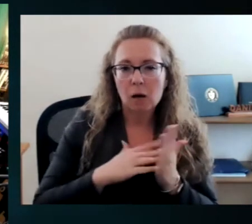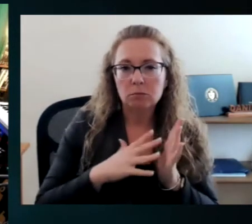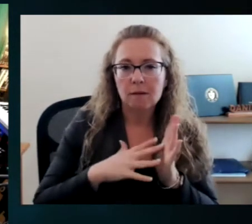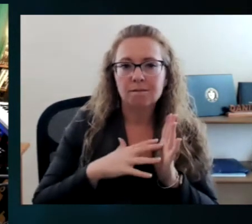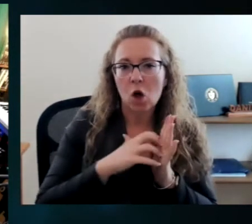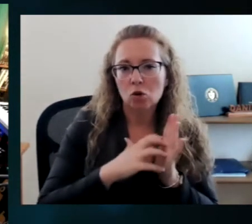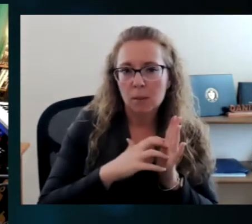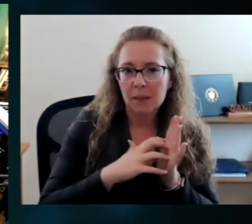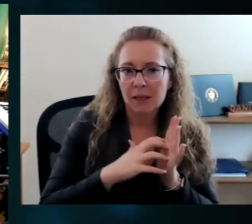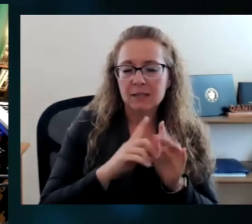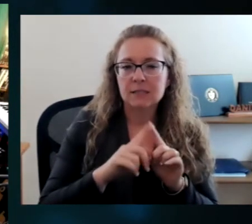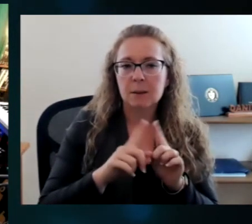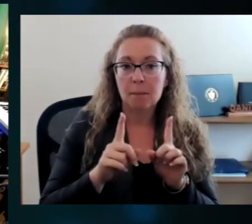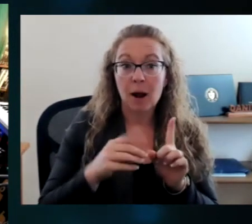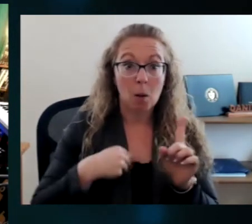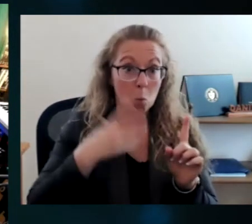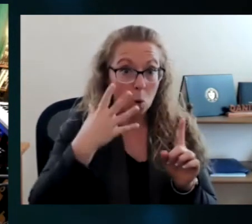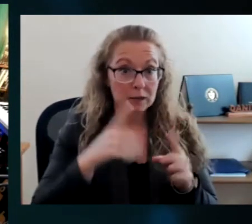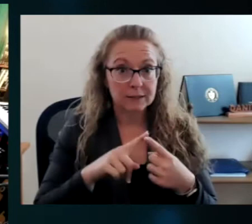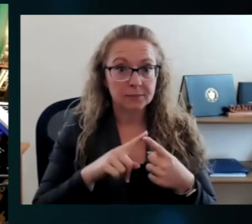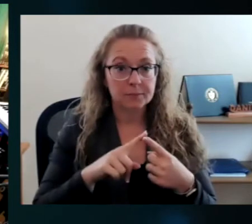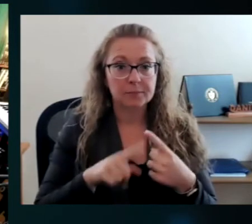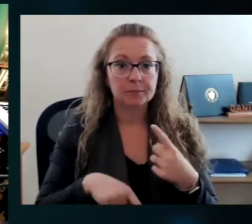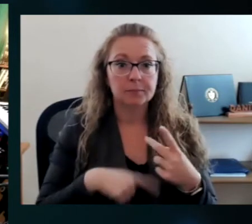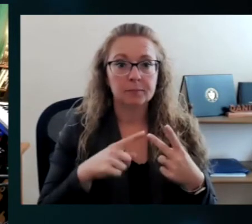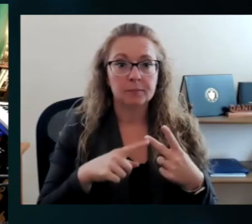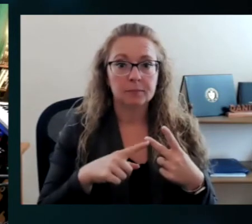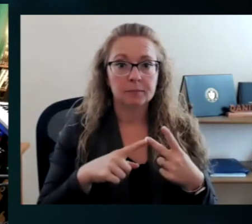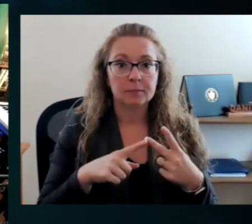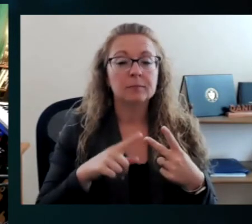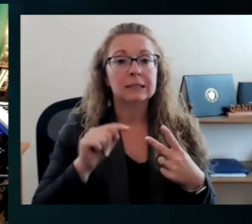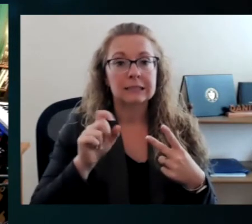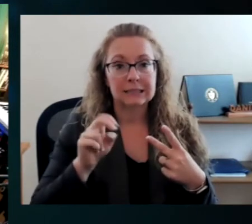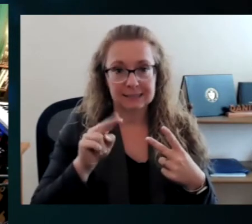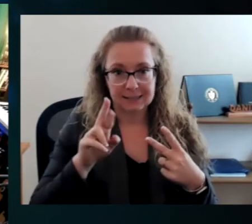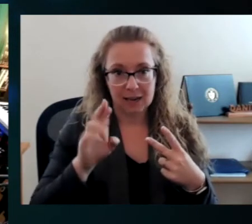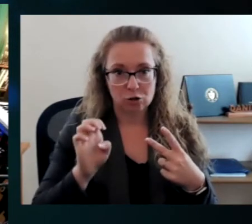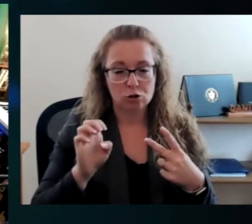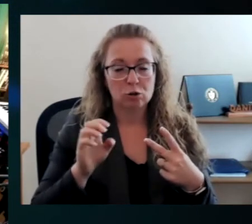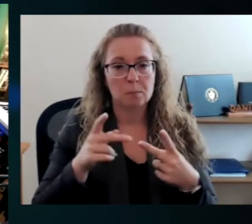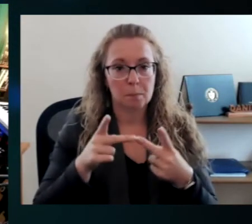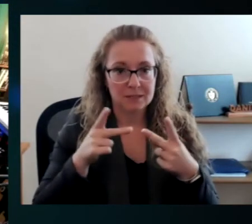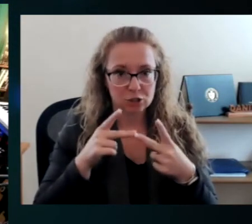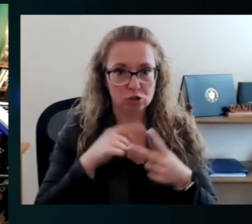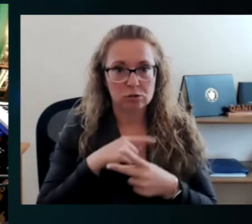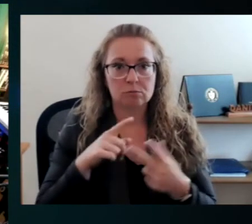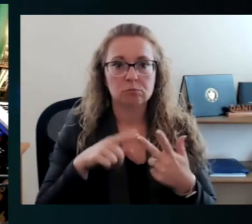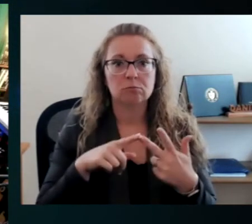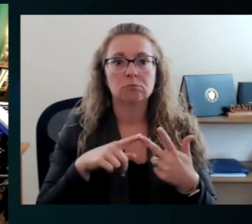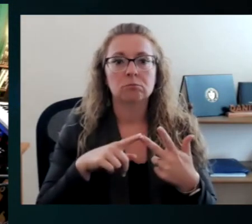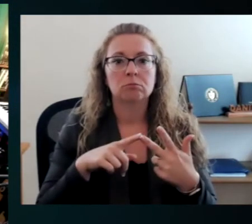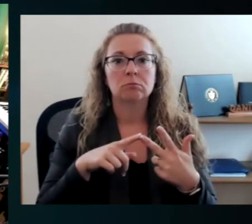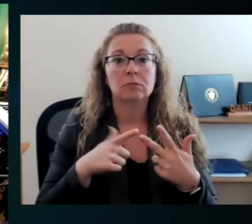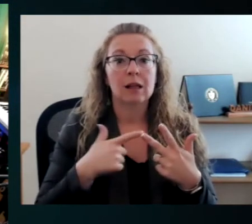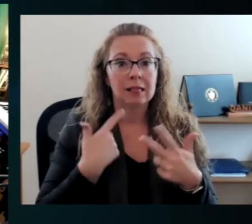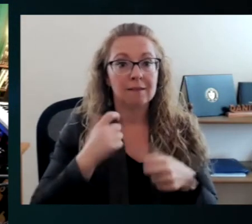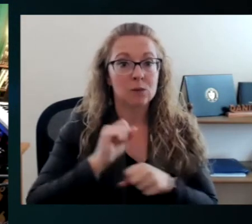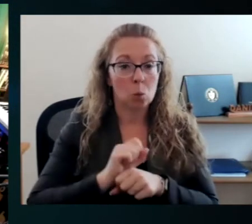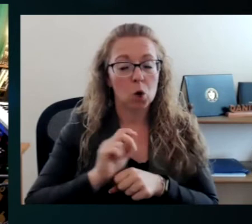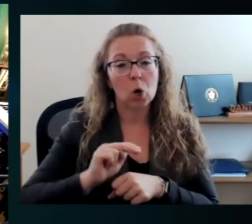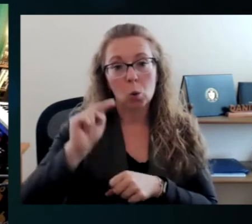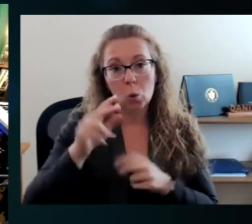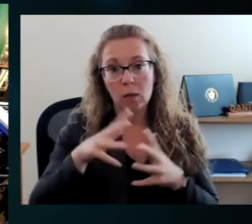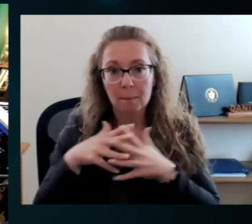I'm white. I'm in a tenure track position. I live and work in North America, which comes with all sorts